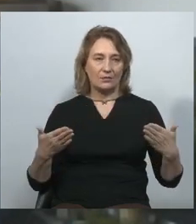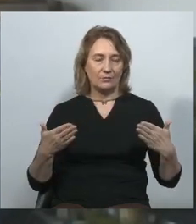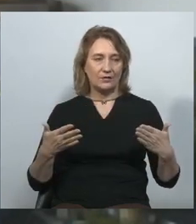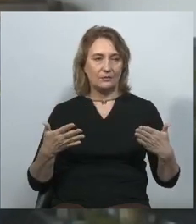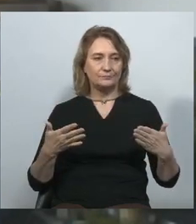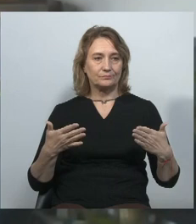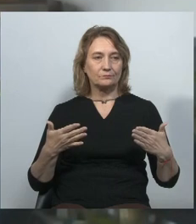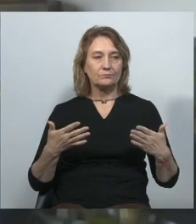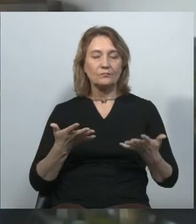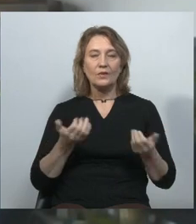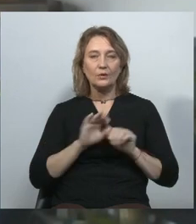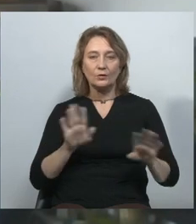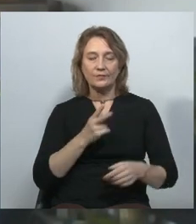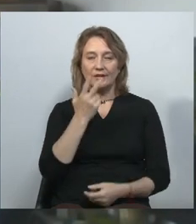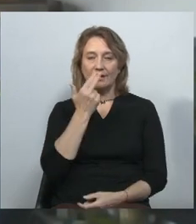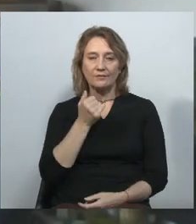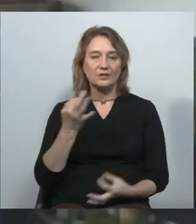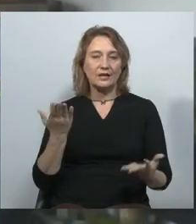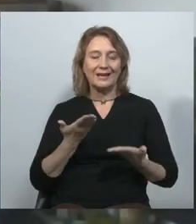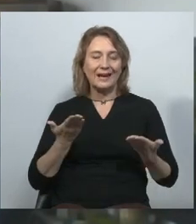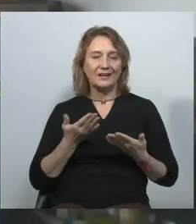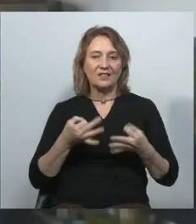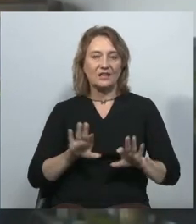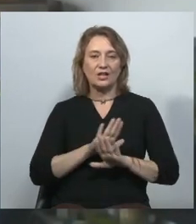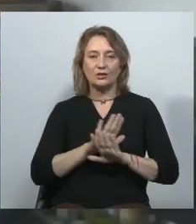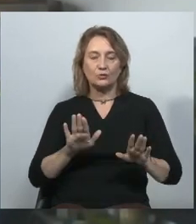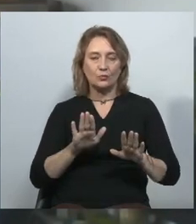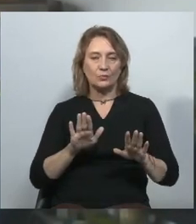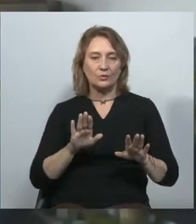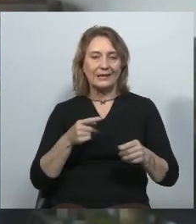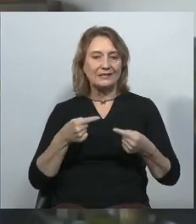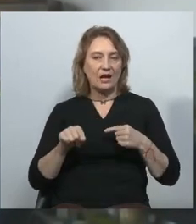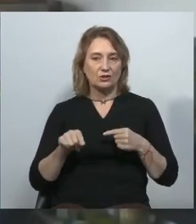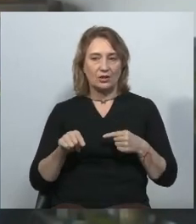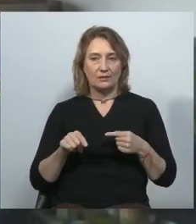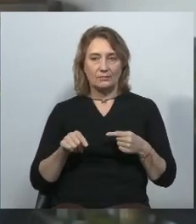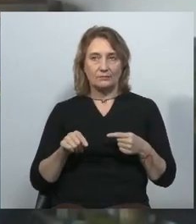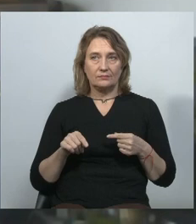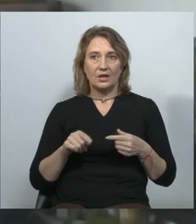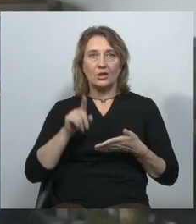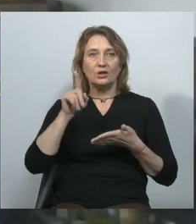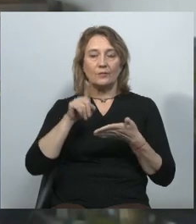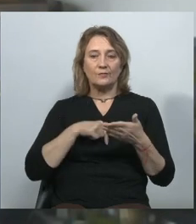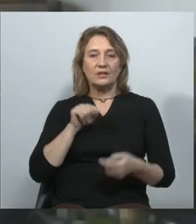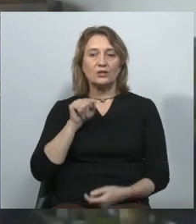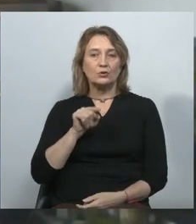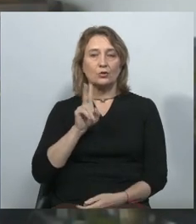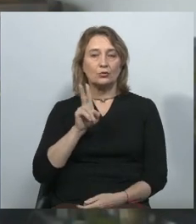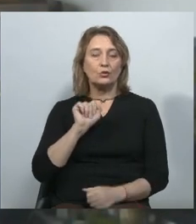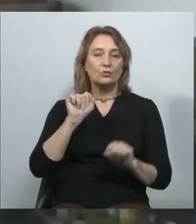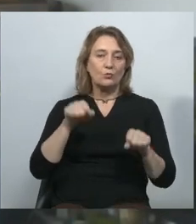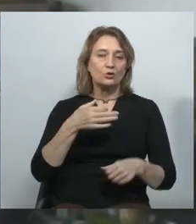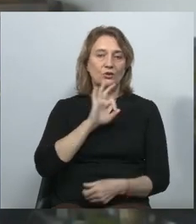that are inaccessible elsewise. So I think, no, the chances that someone would use it in a significant way for bad